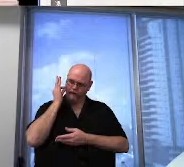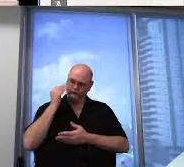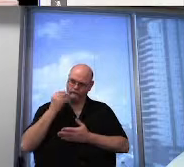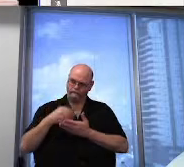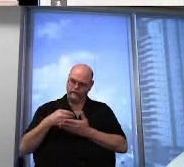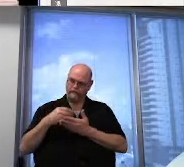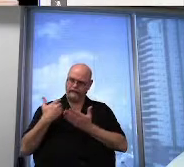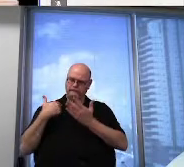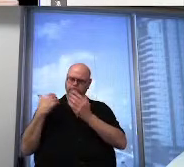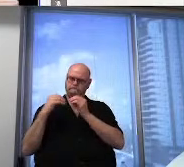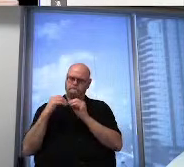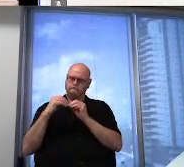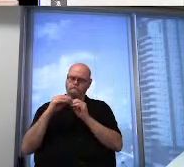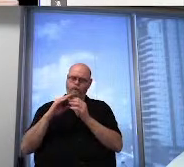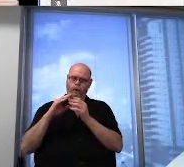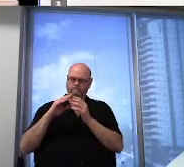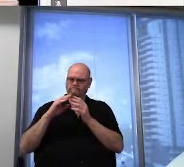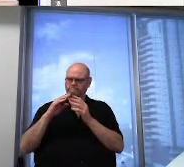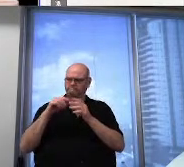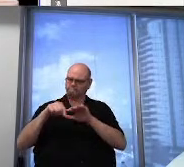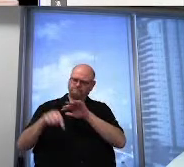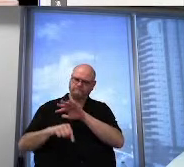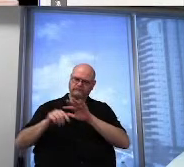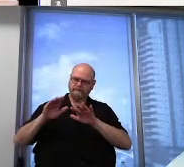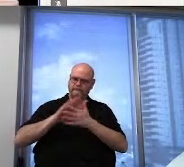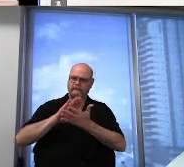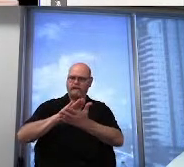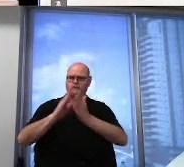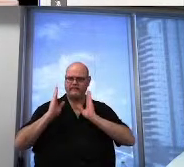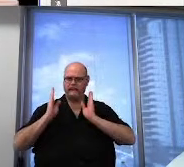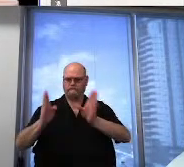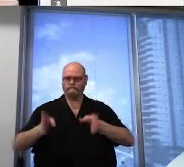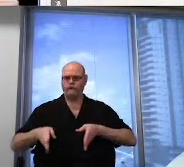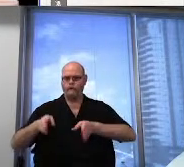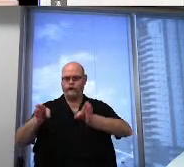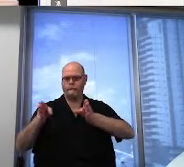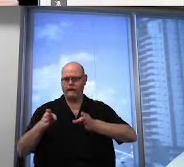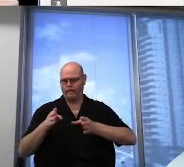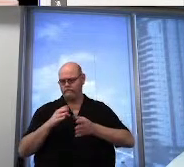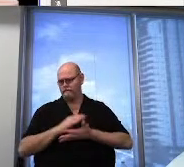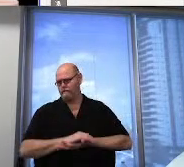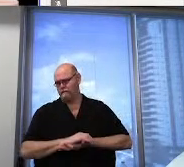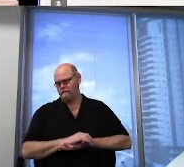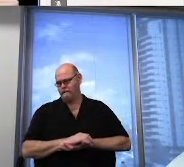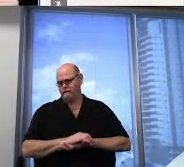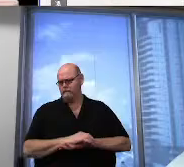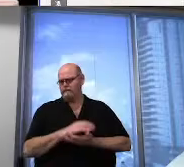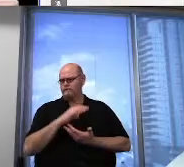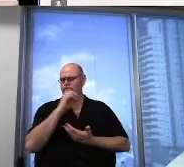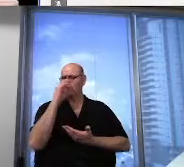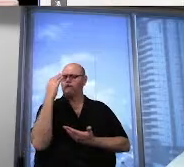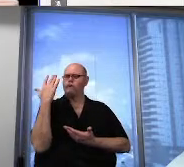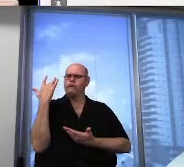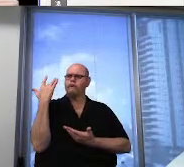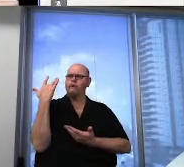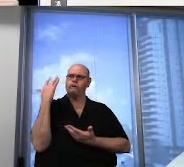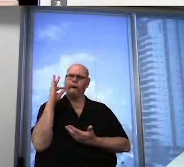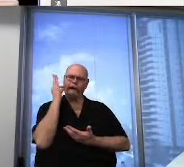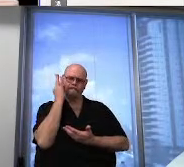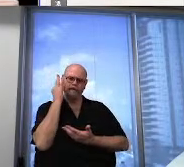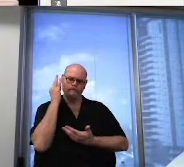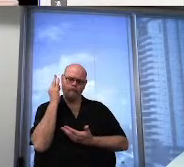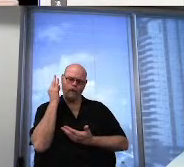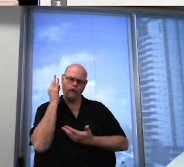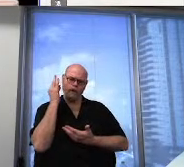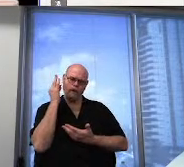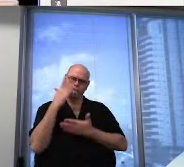the federal, which is a more extensive clearing of the entire right of way or entire path. So why is